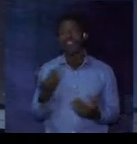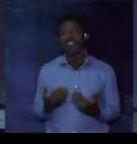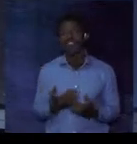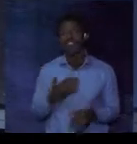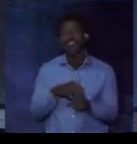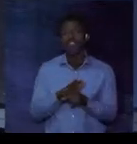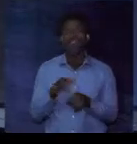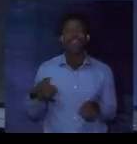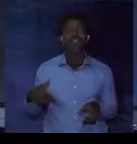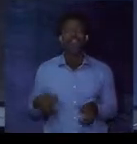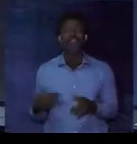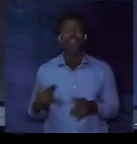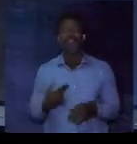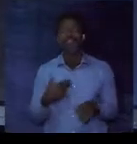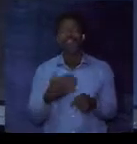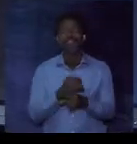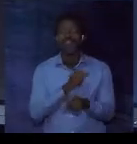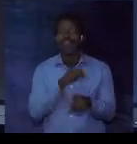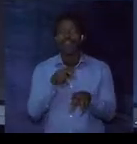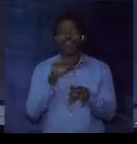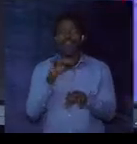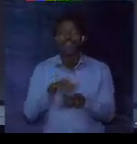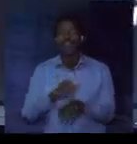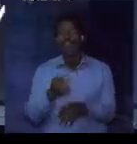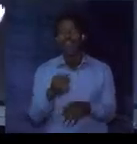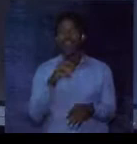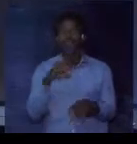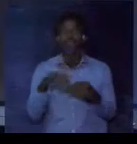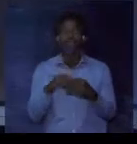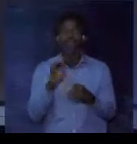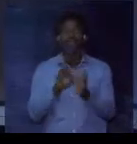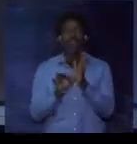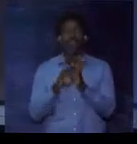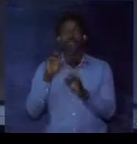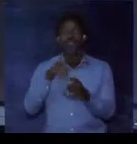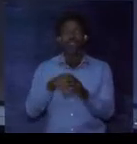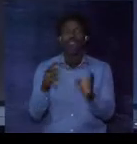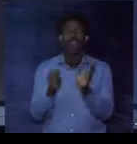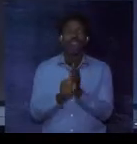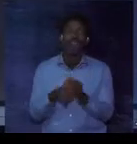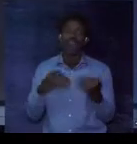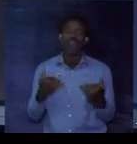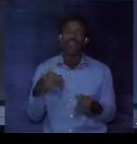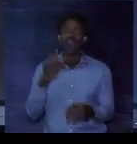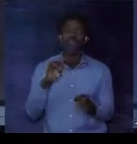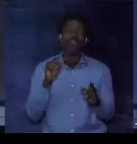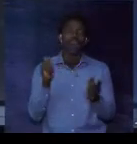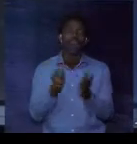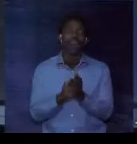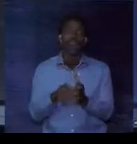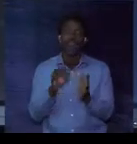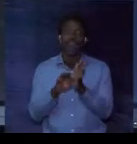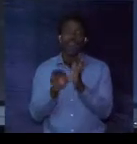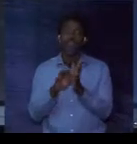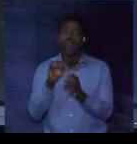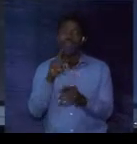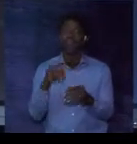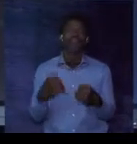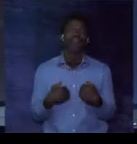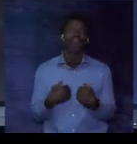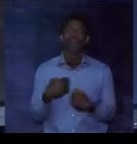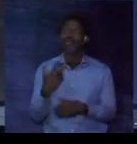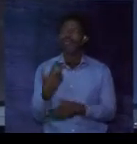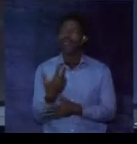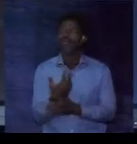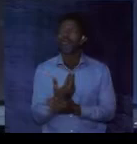421. That was easy enough. Let's take a look at another one. After counting in thousands, now the thousands